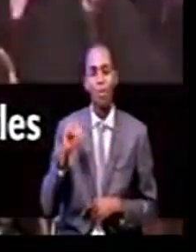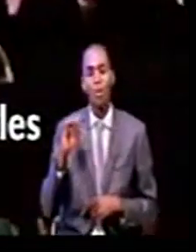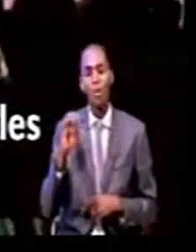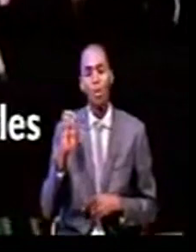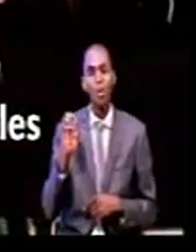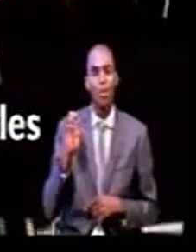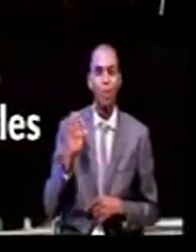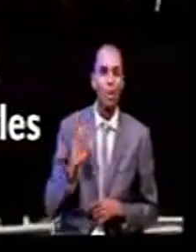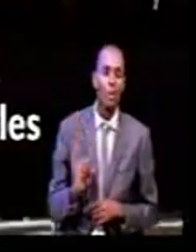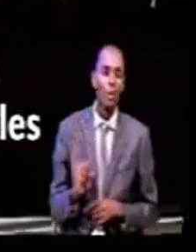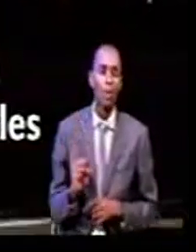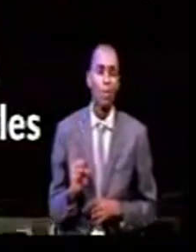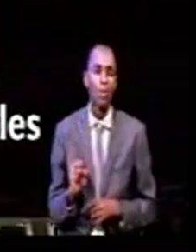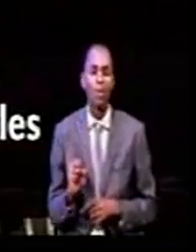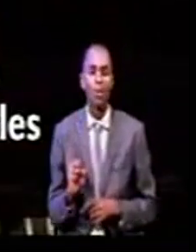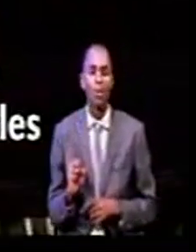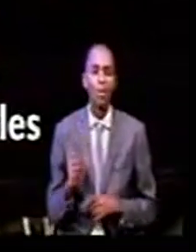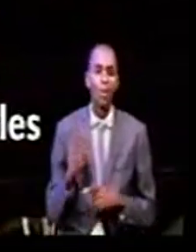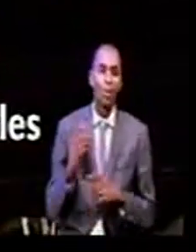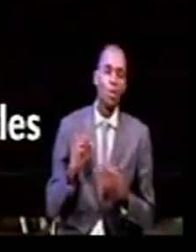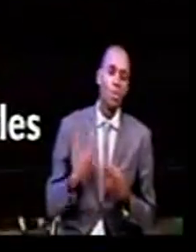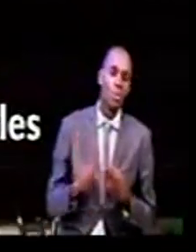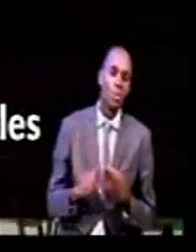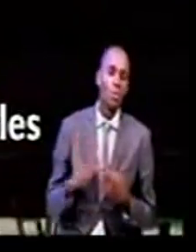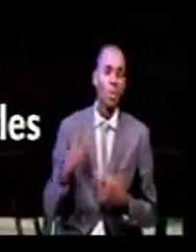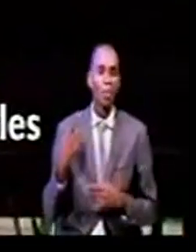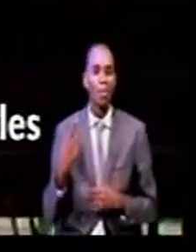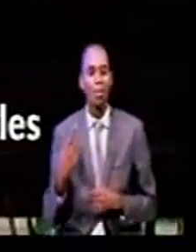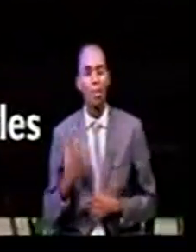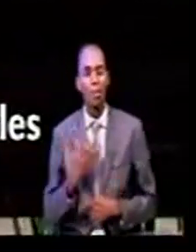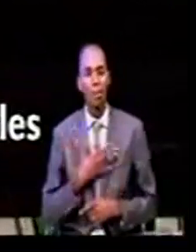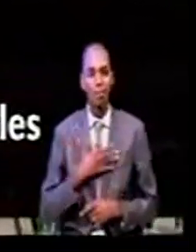From the top of my head to the sole, to the tip of my